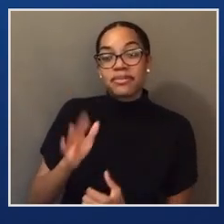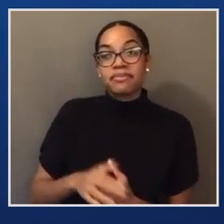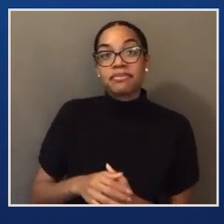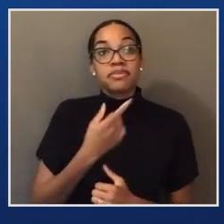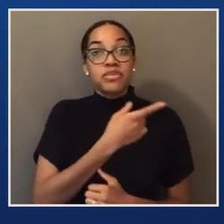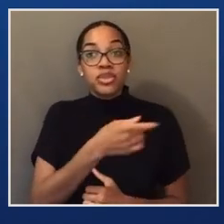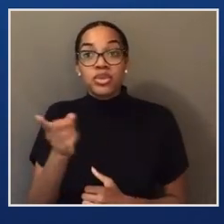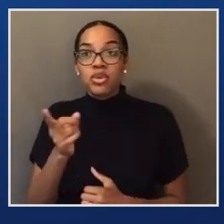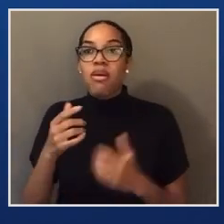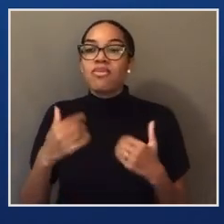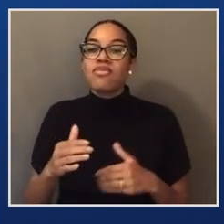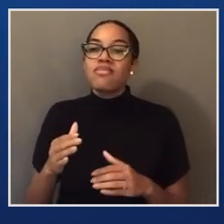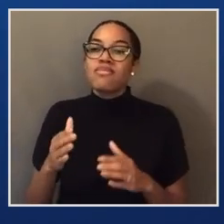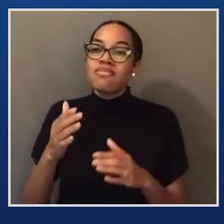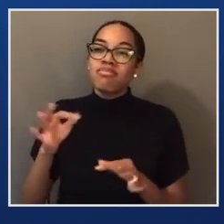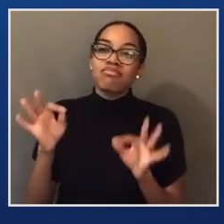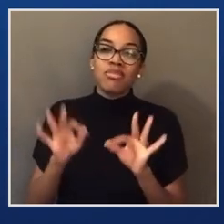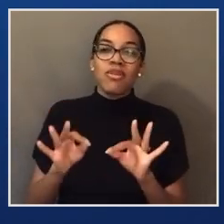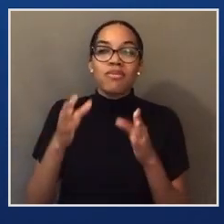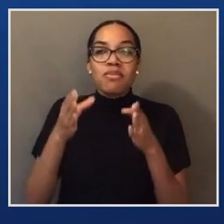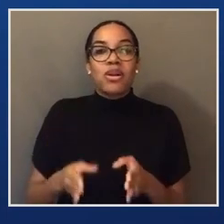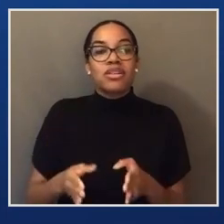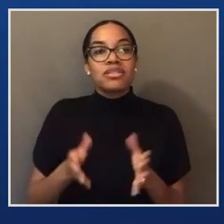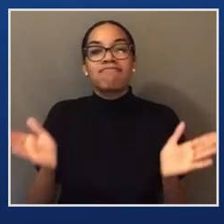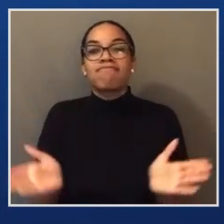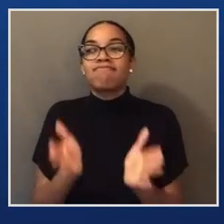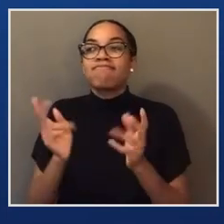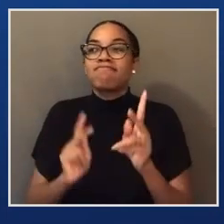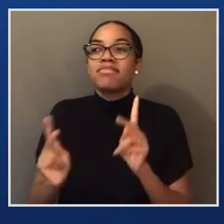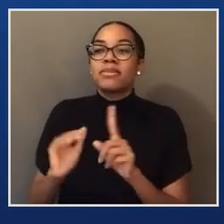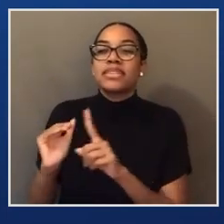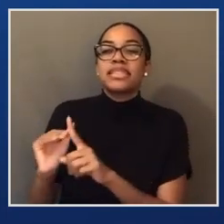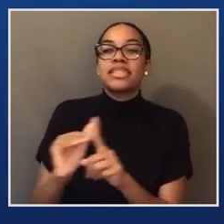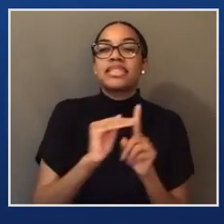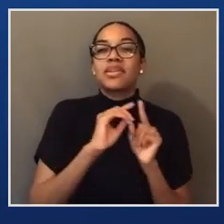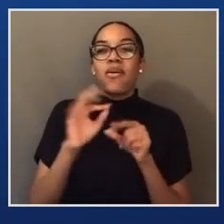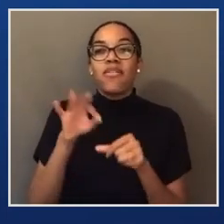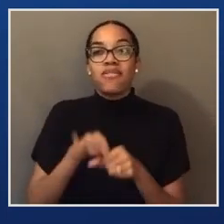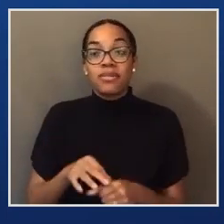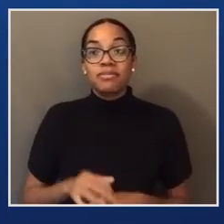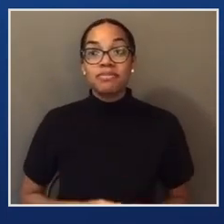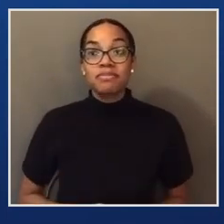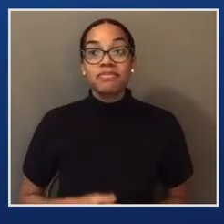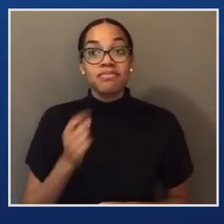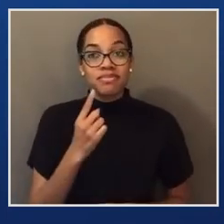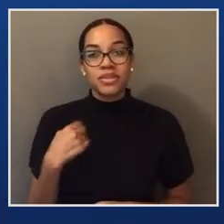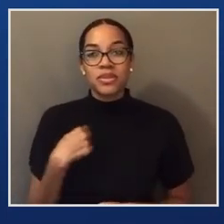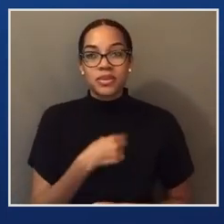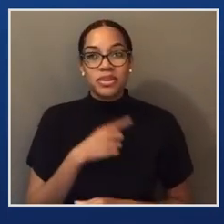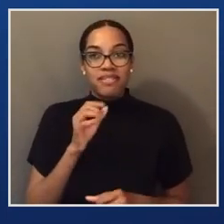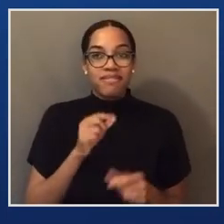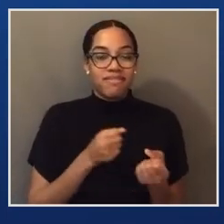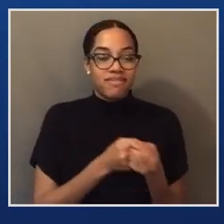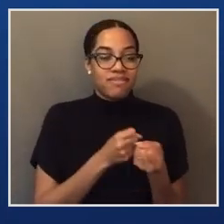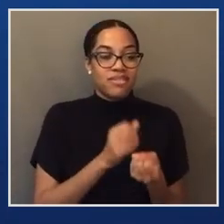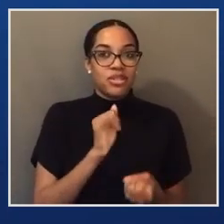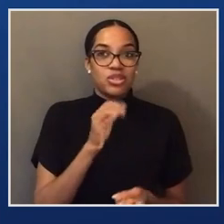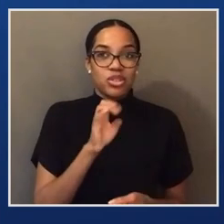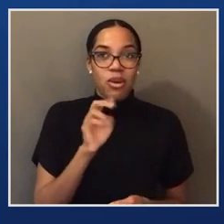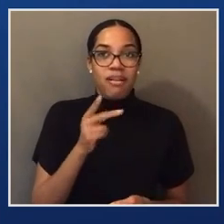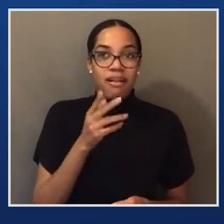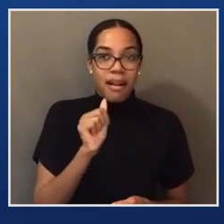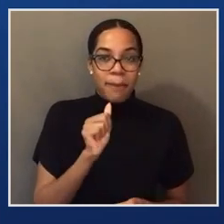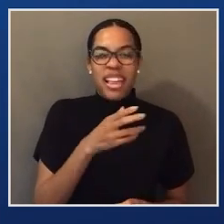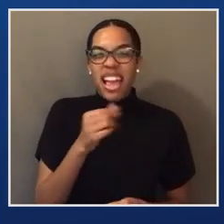Kamala, and Democrats up and down the ticket. So reach out to your people and everyone you know and make sure they aren't sitting this one